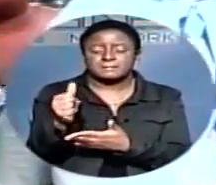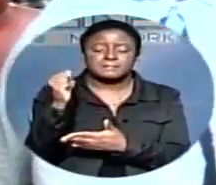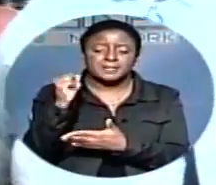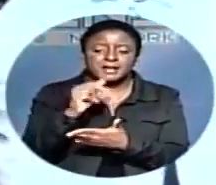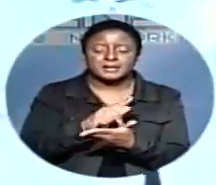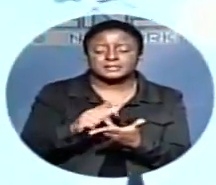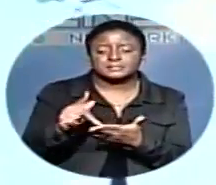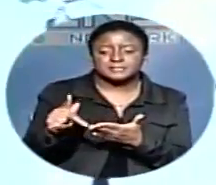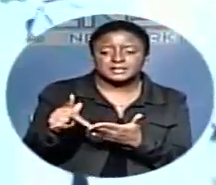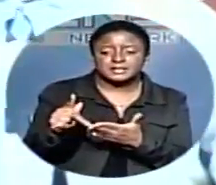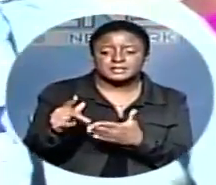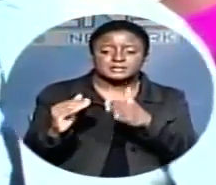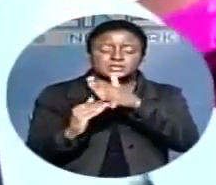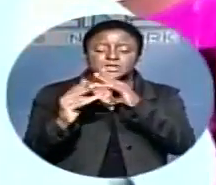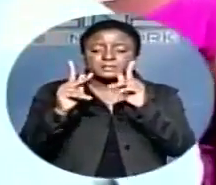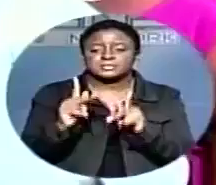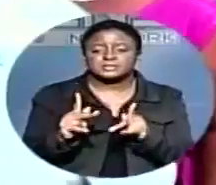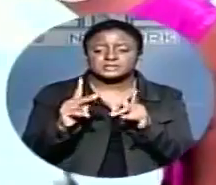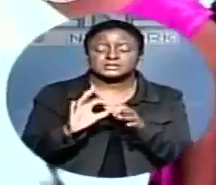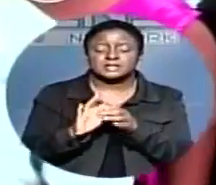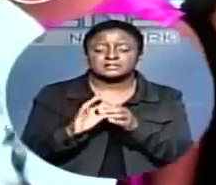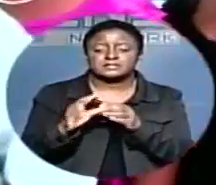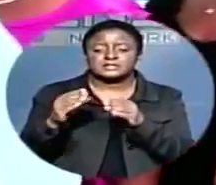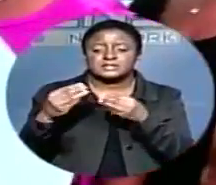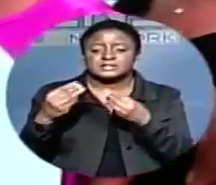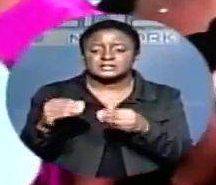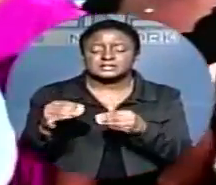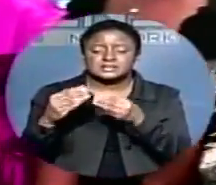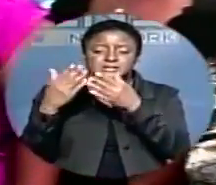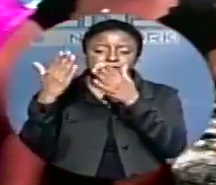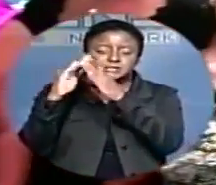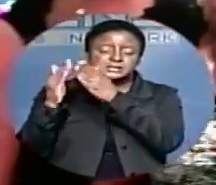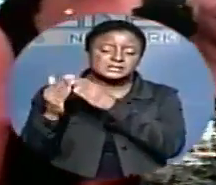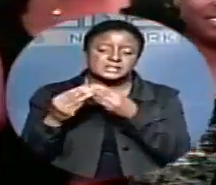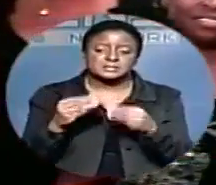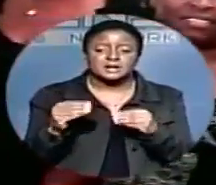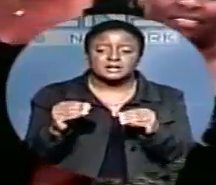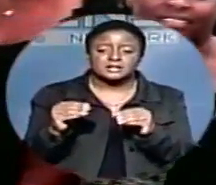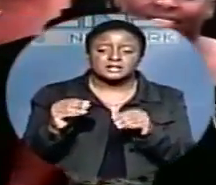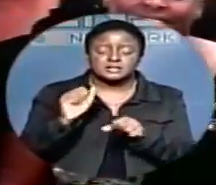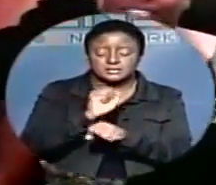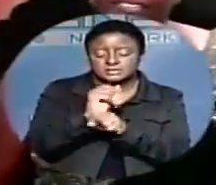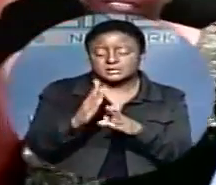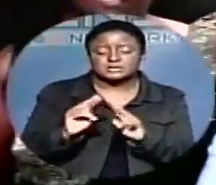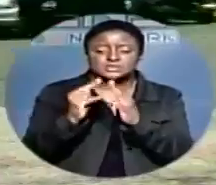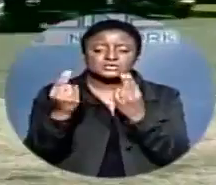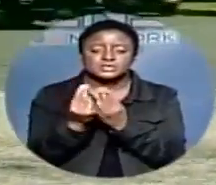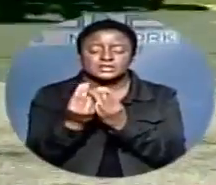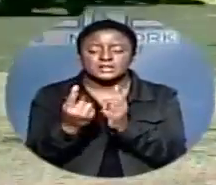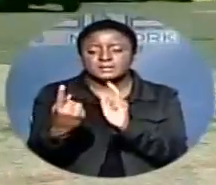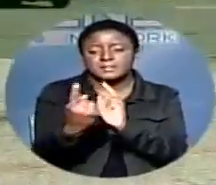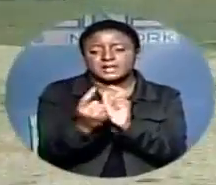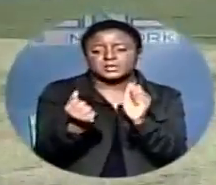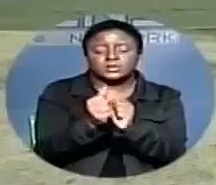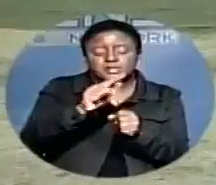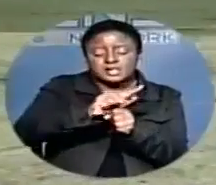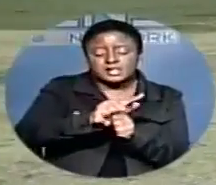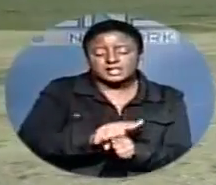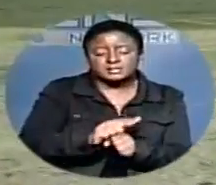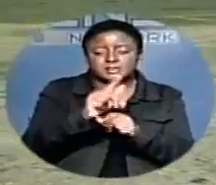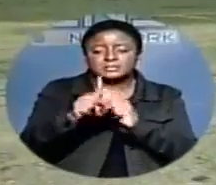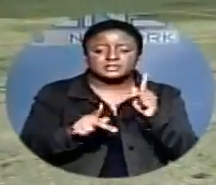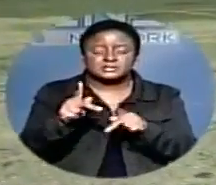Market Employees Union, joined by the National Congress of Trade Union officials, met with labor officials on the pending